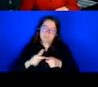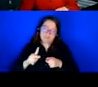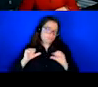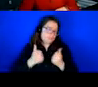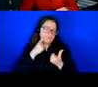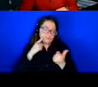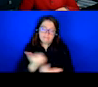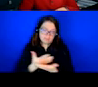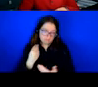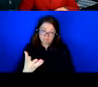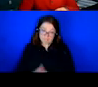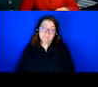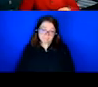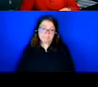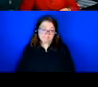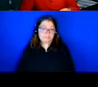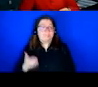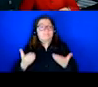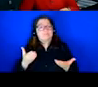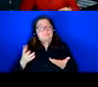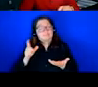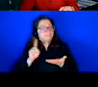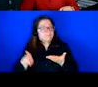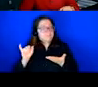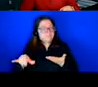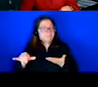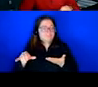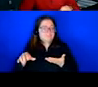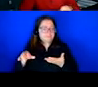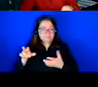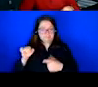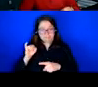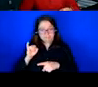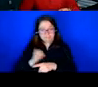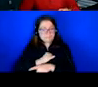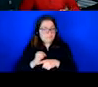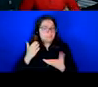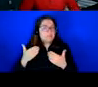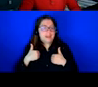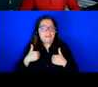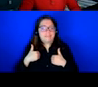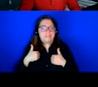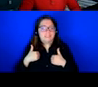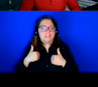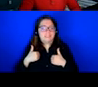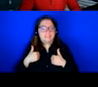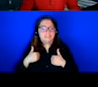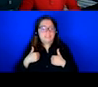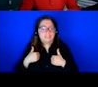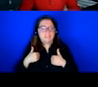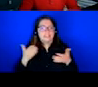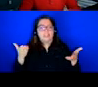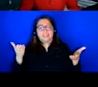should check out whatever that industry is to see if they have intro trainings or kind of building on that as